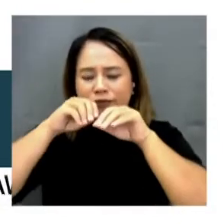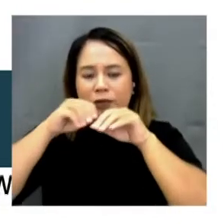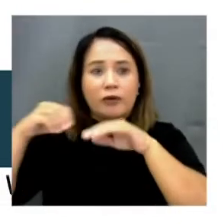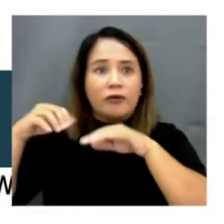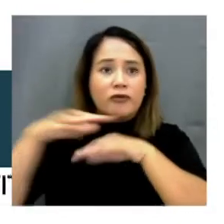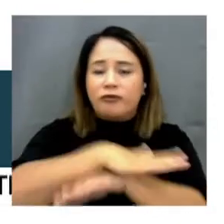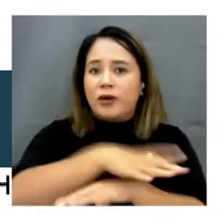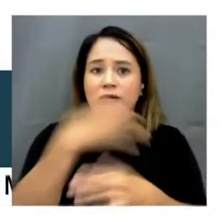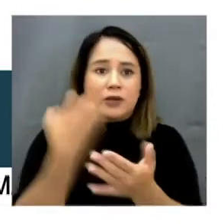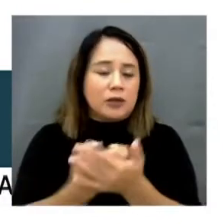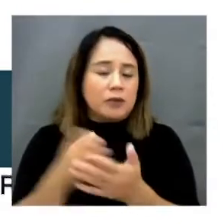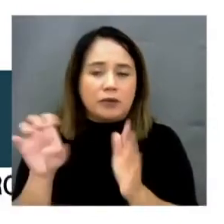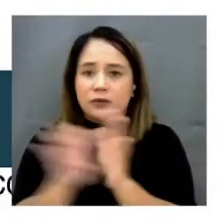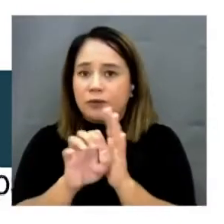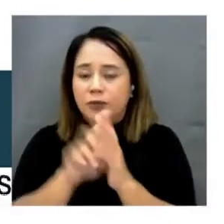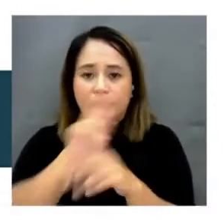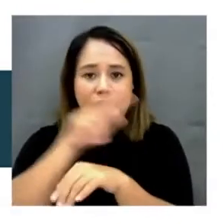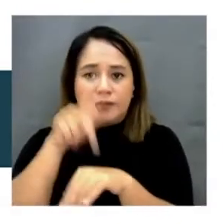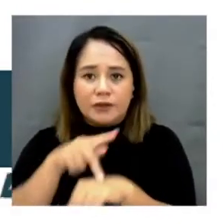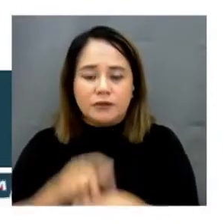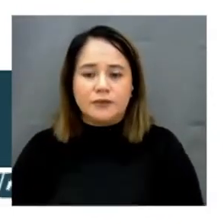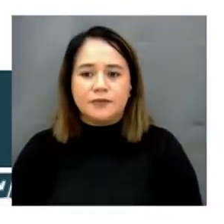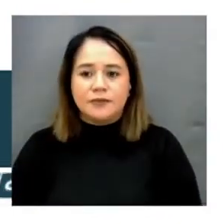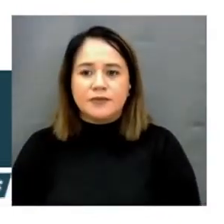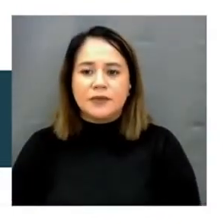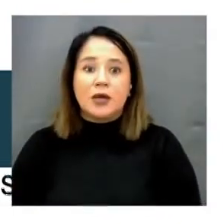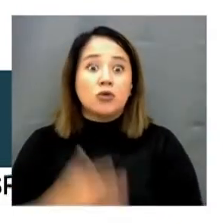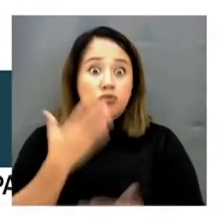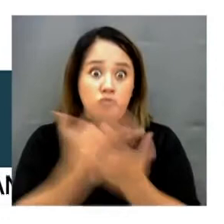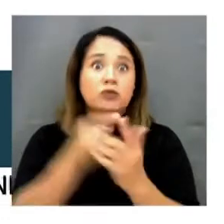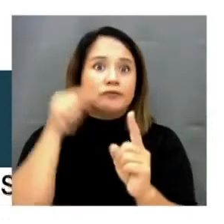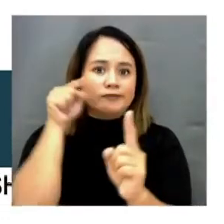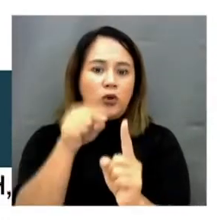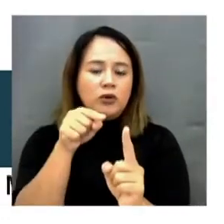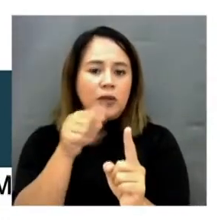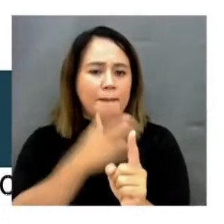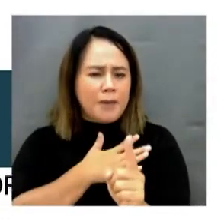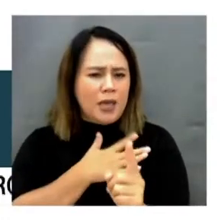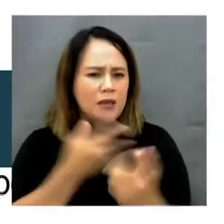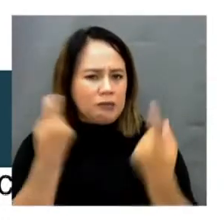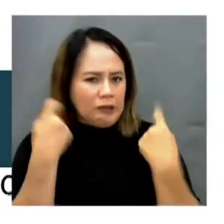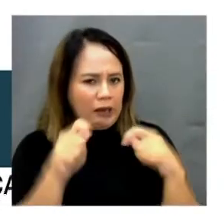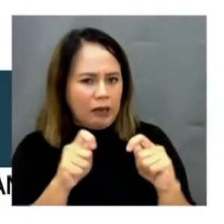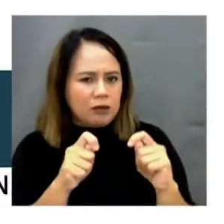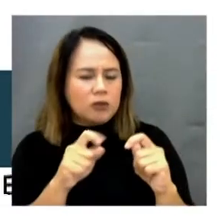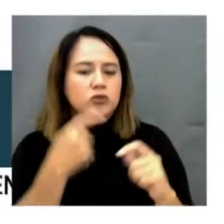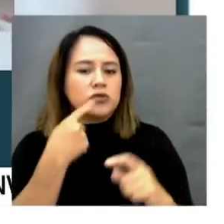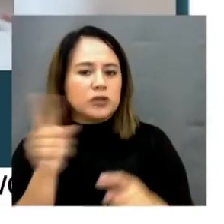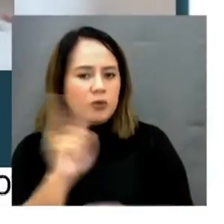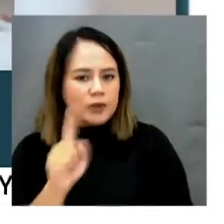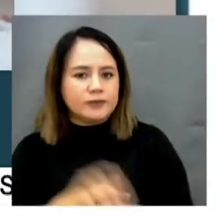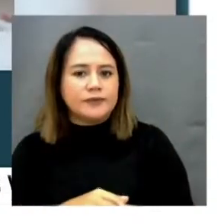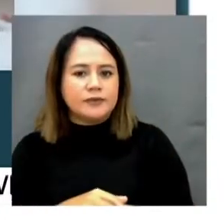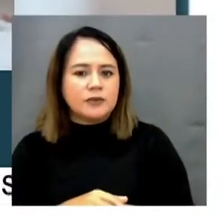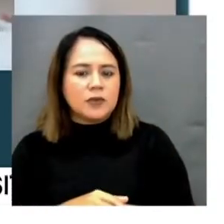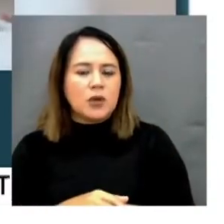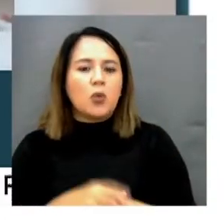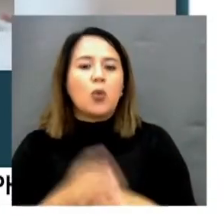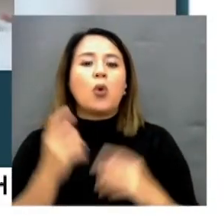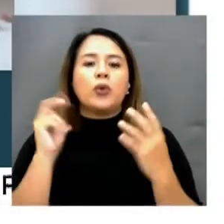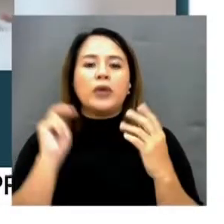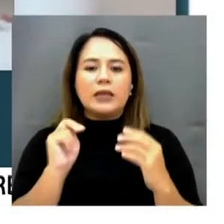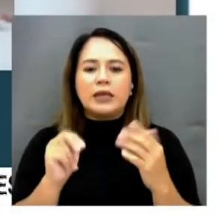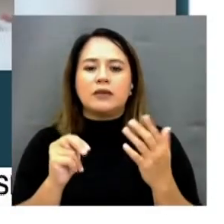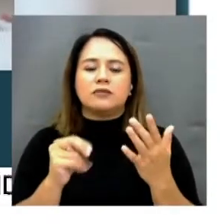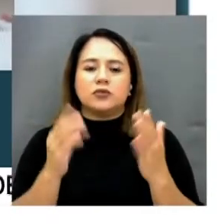the Philippines, Doctor? Very good point. What I'm trying to say is that we need to plan for the future